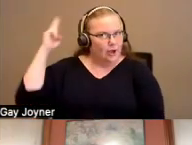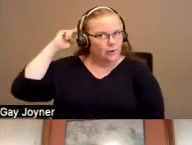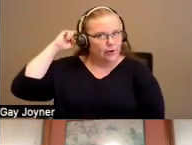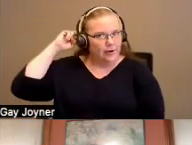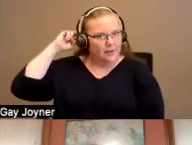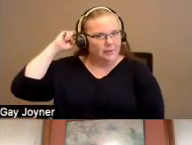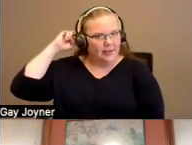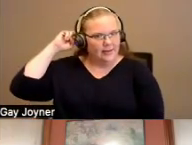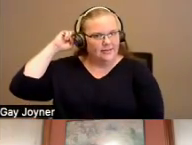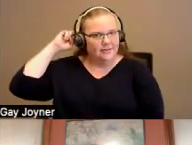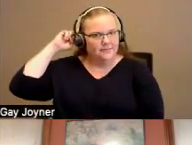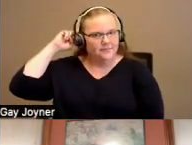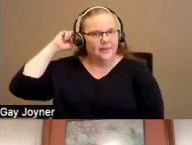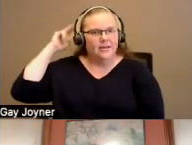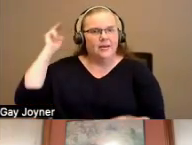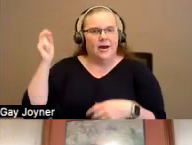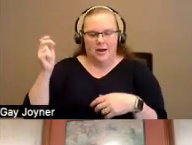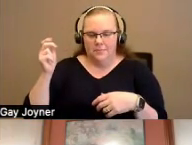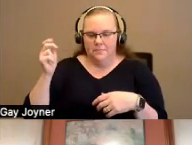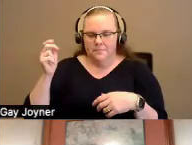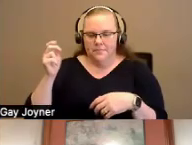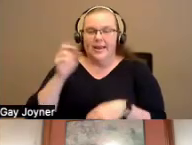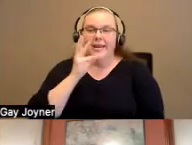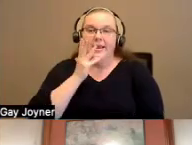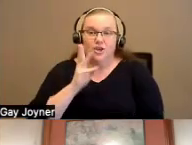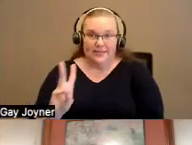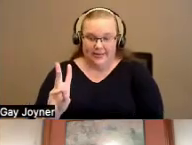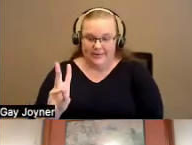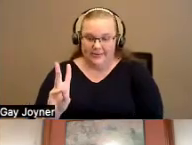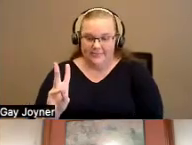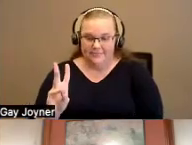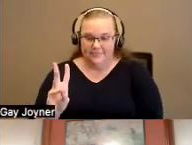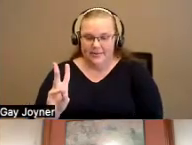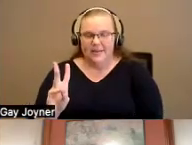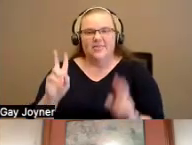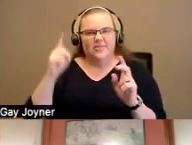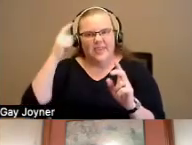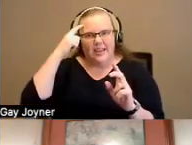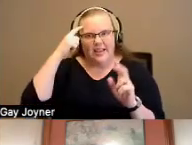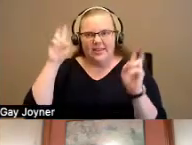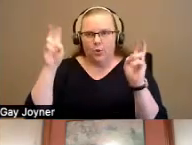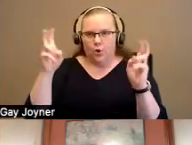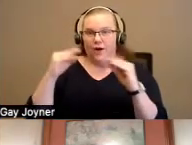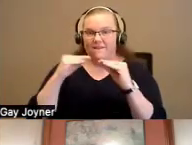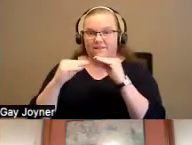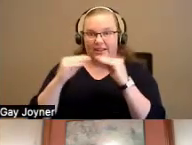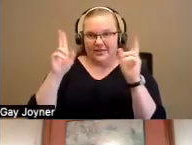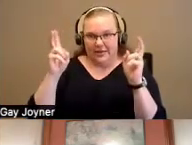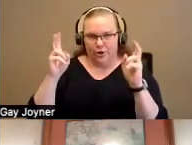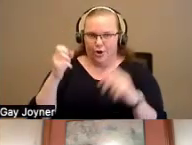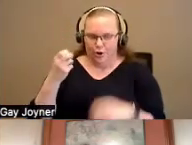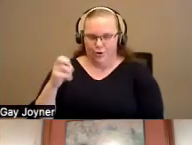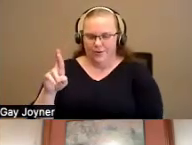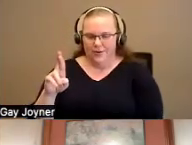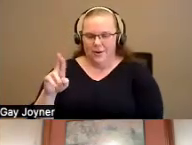had a cochlear implant um, at age 6, thinking they were